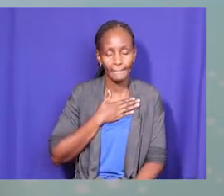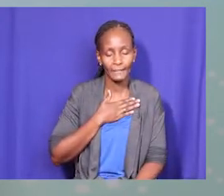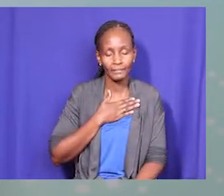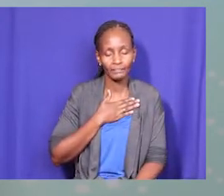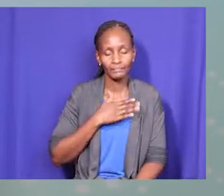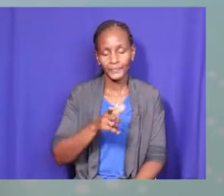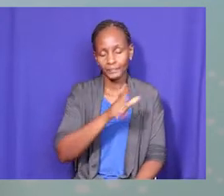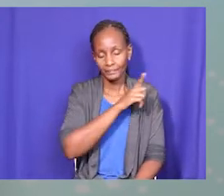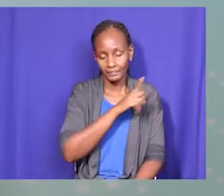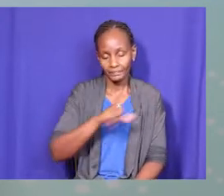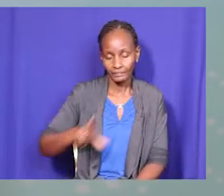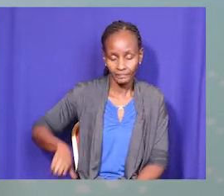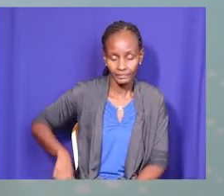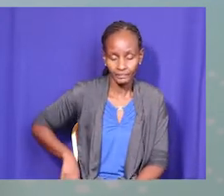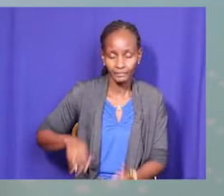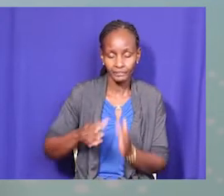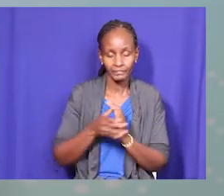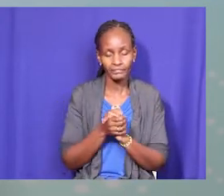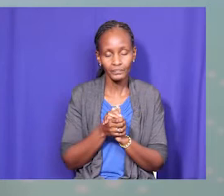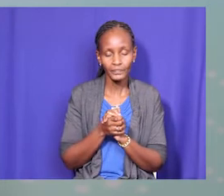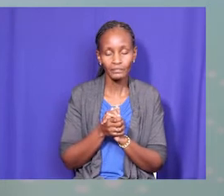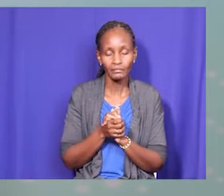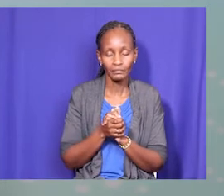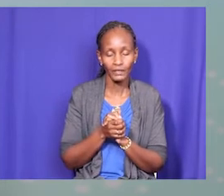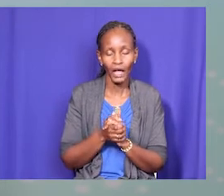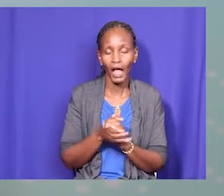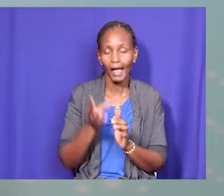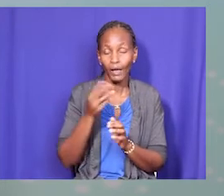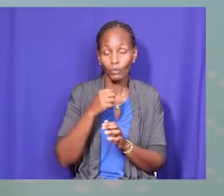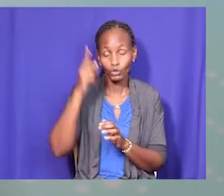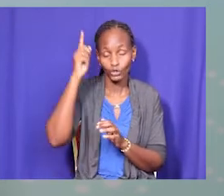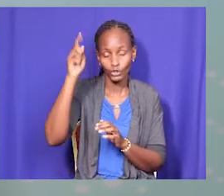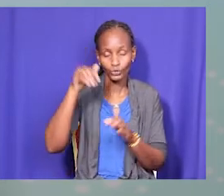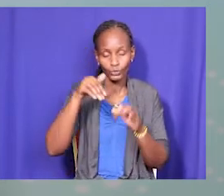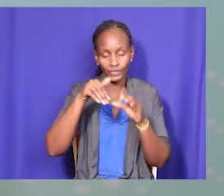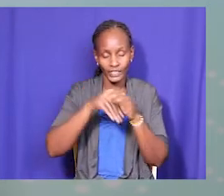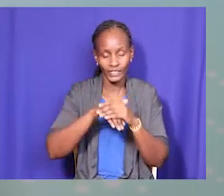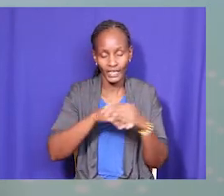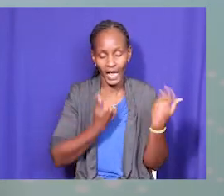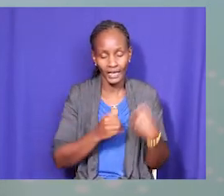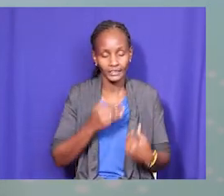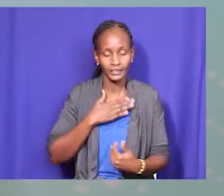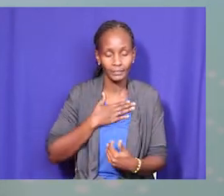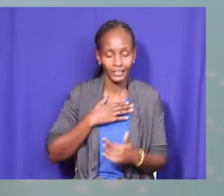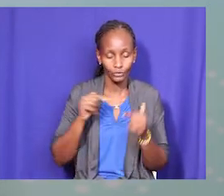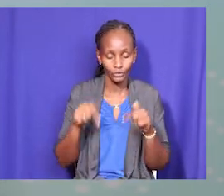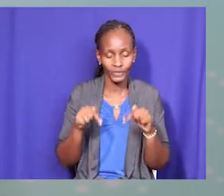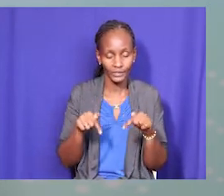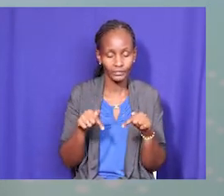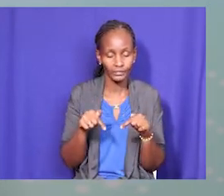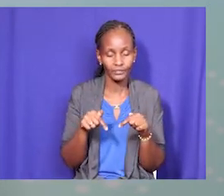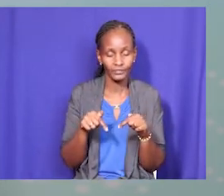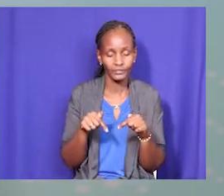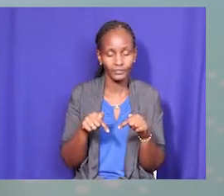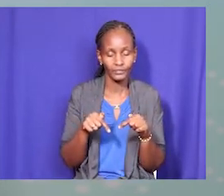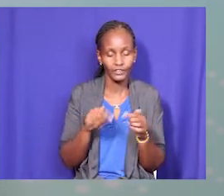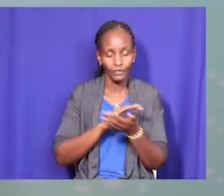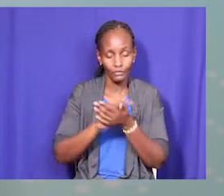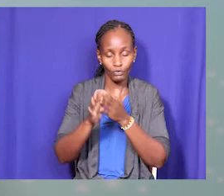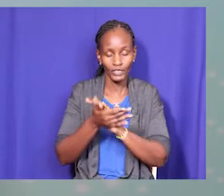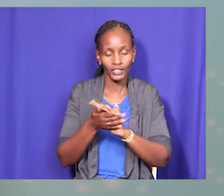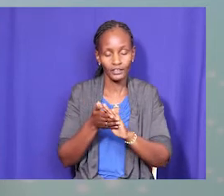Dear Lord, I want you in my heart today.